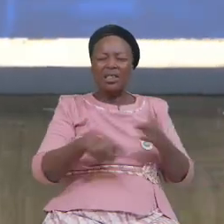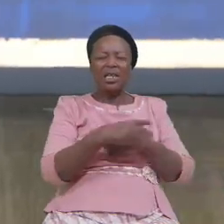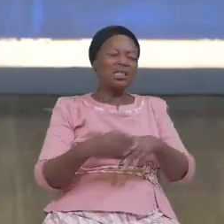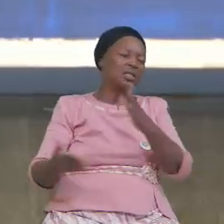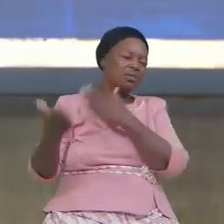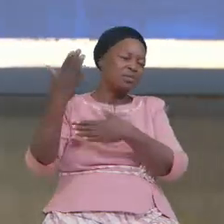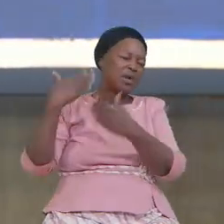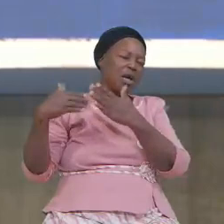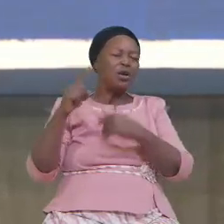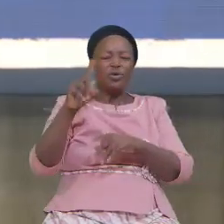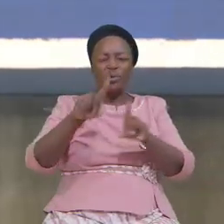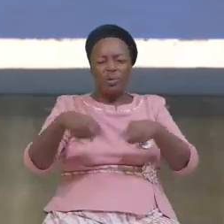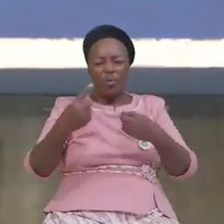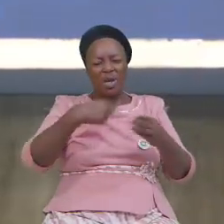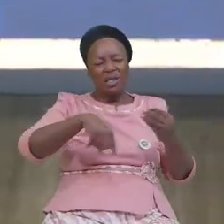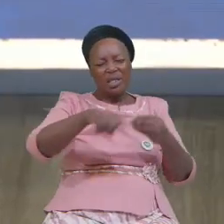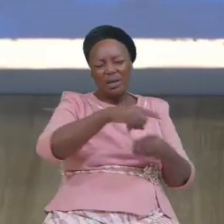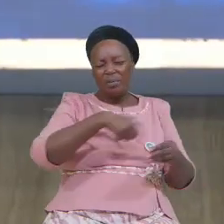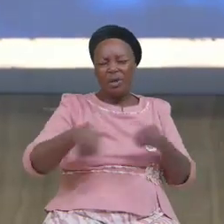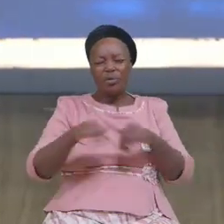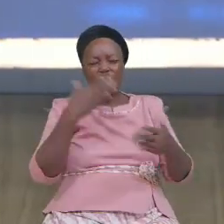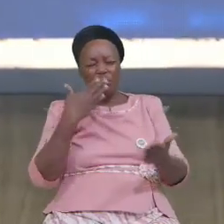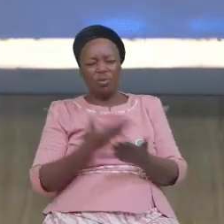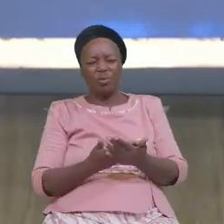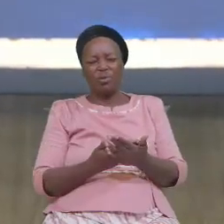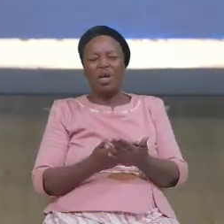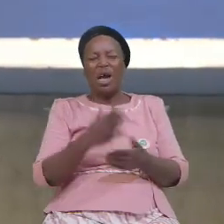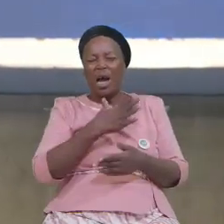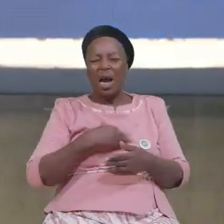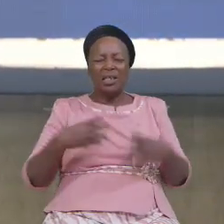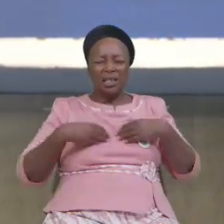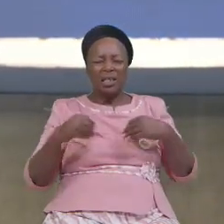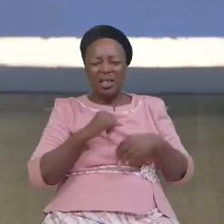you went about doing good and